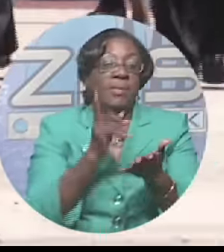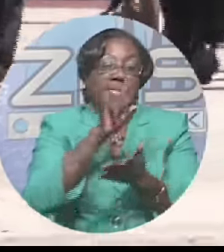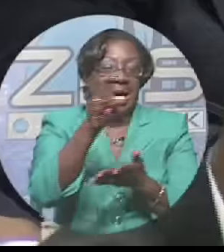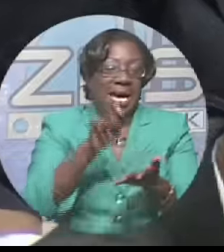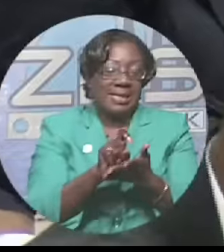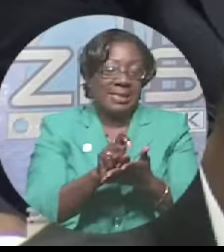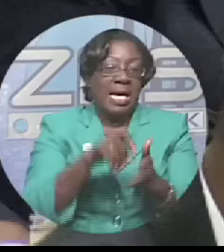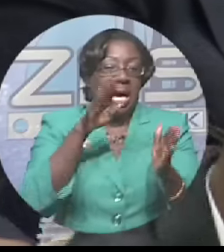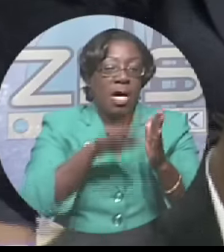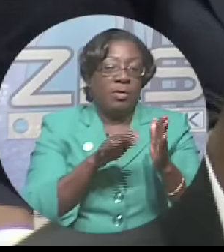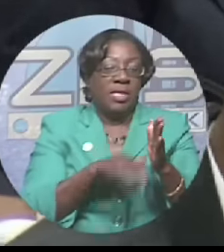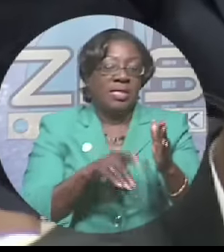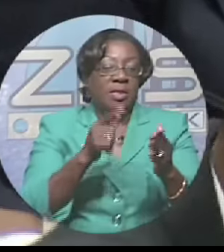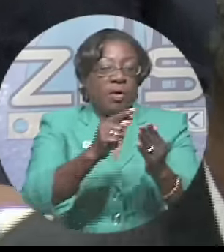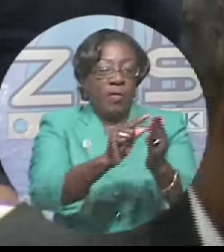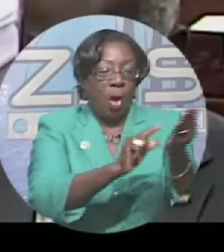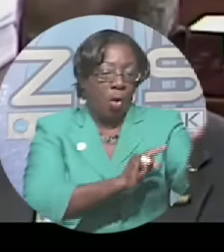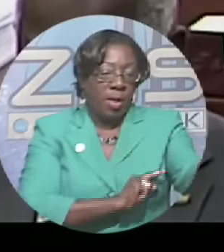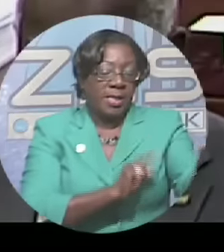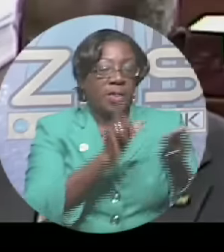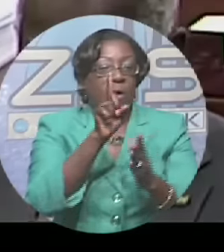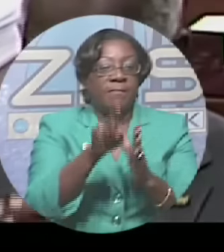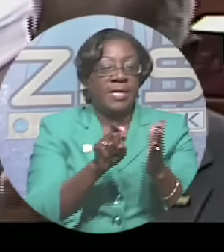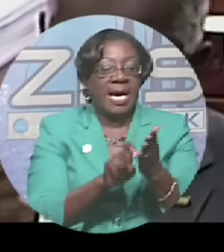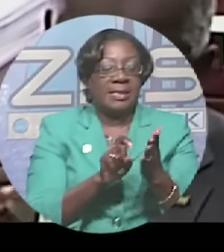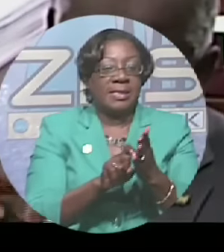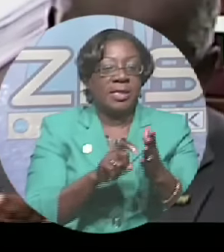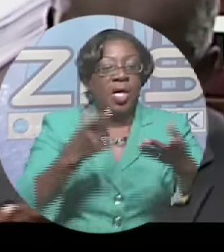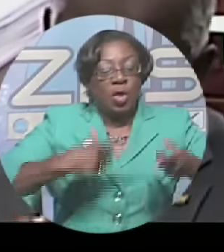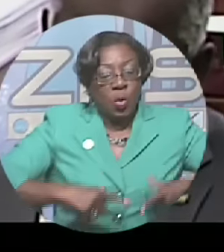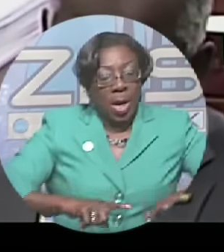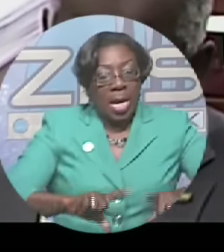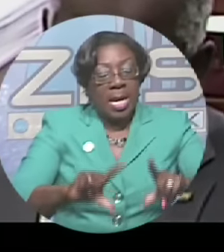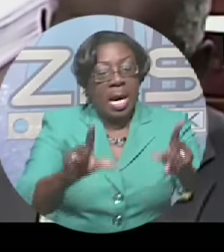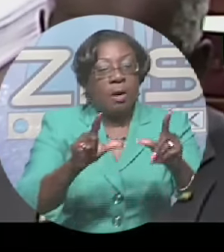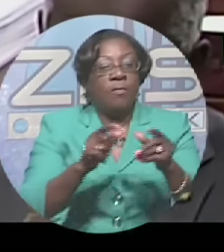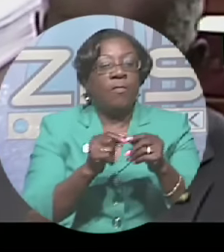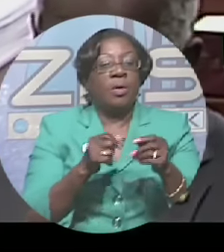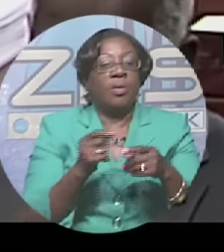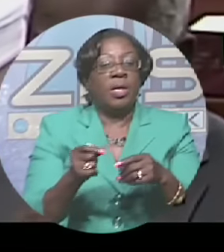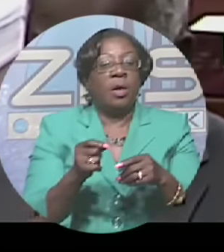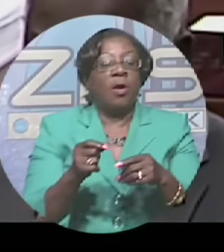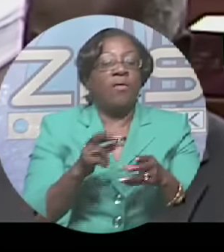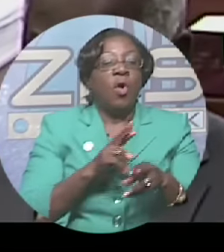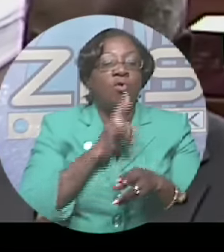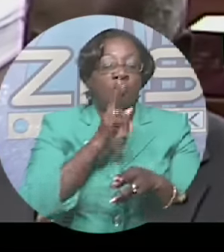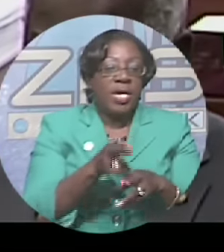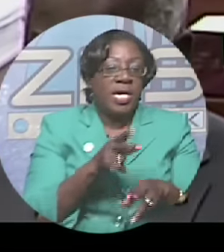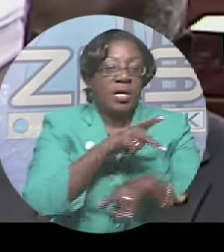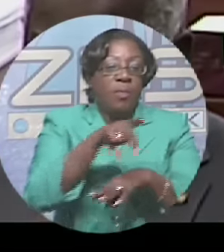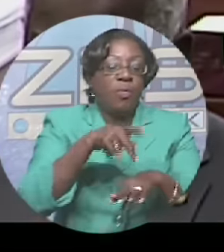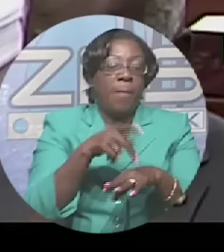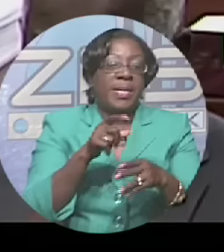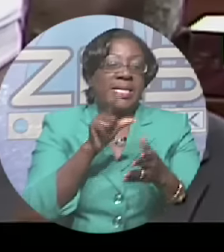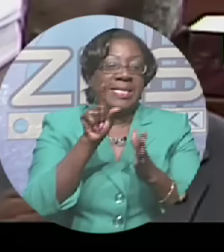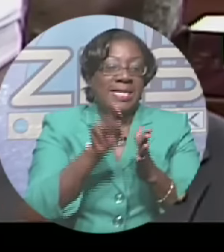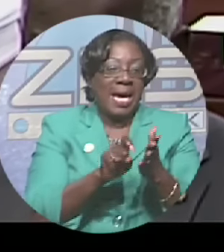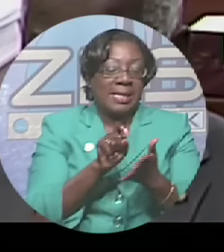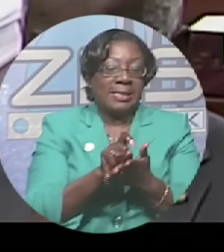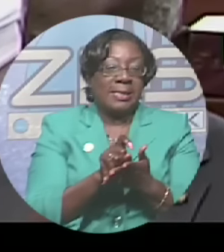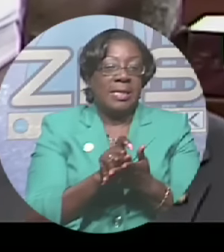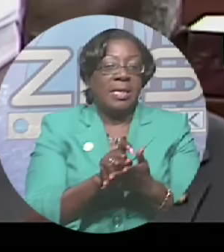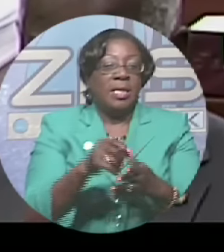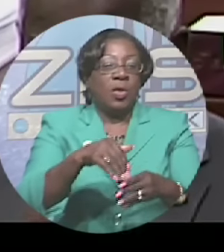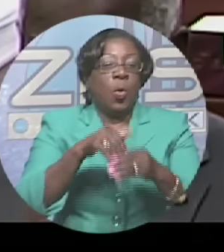of elimination of a long list of taxes. To allow for the waiver of real property tax arrears for